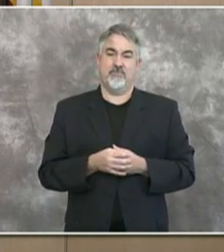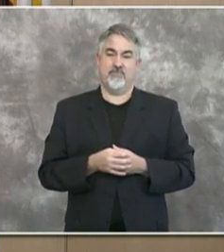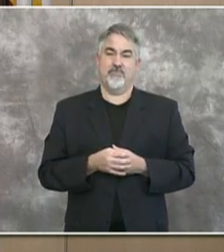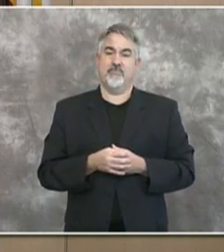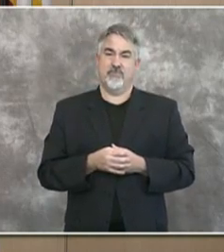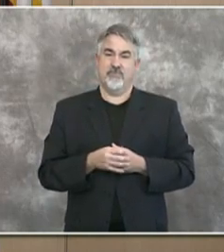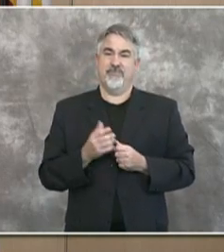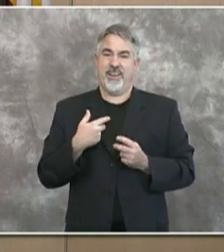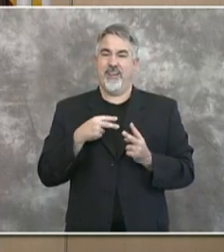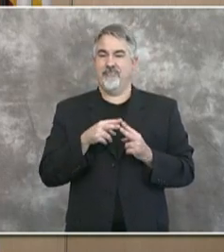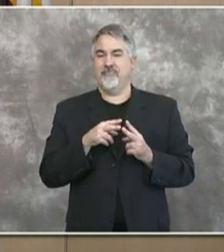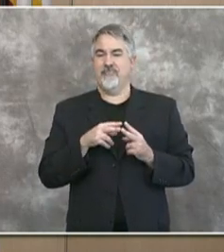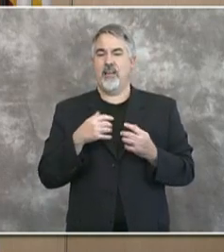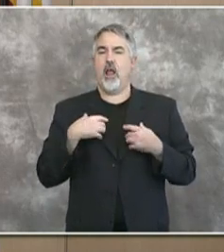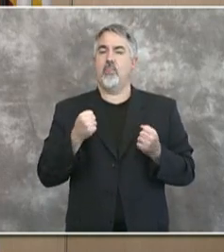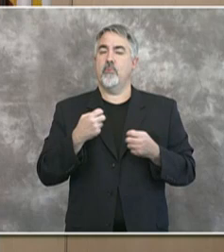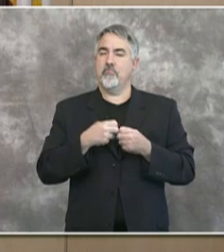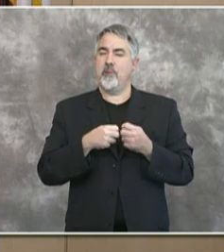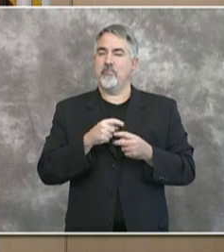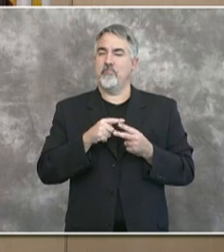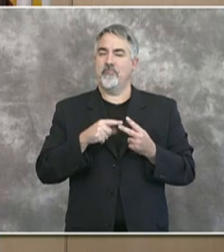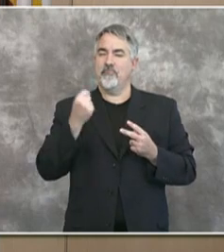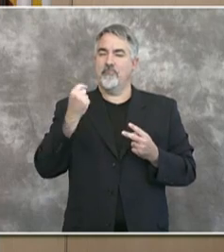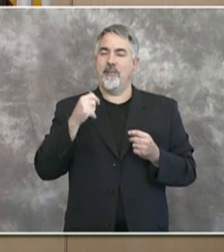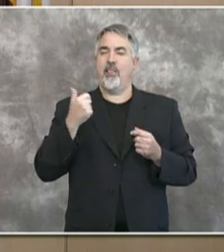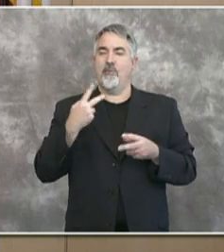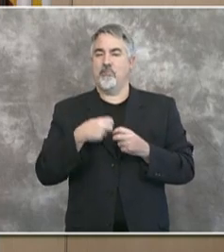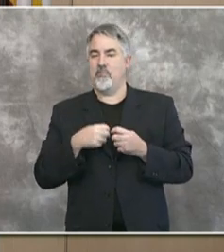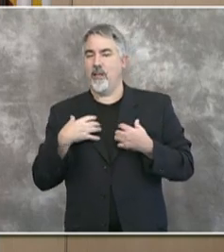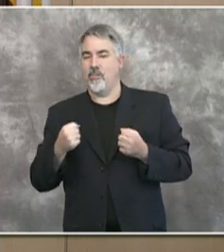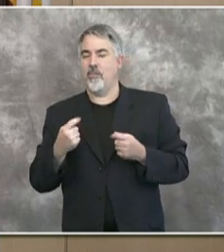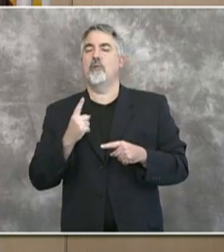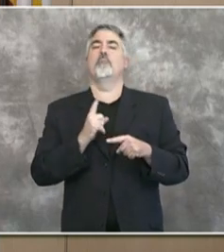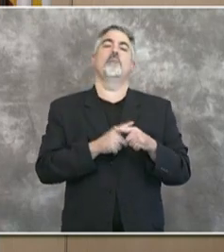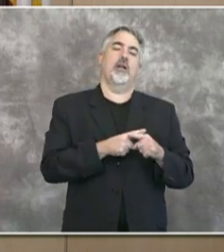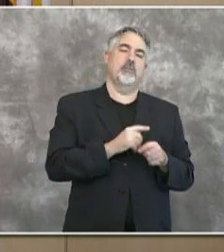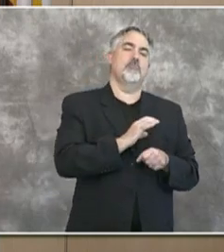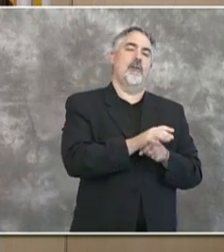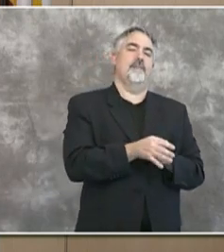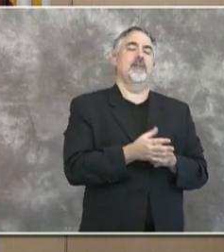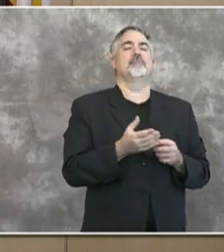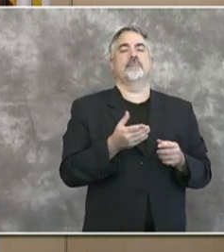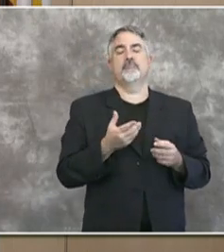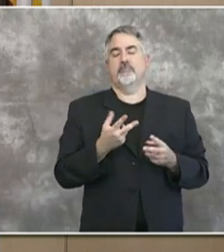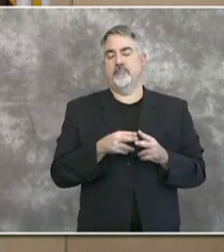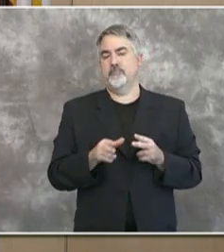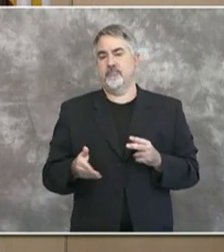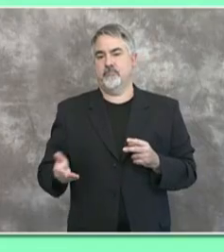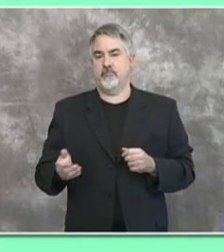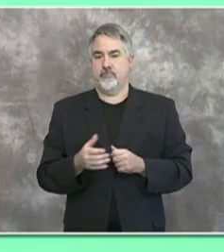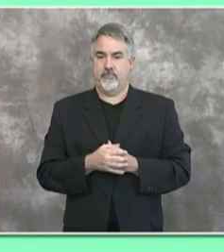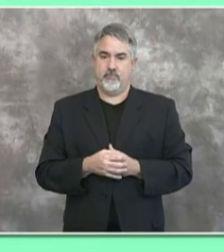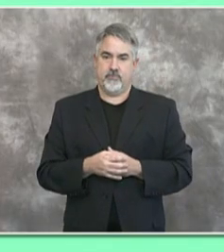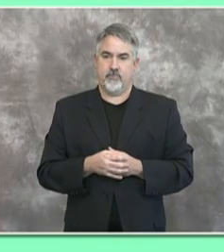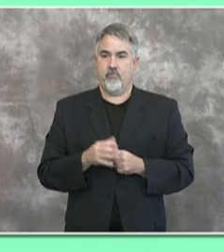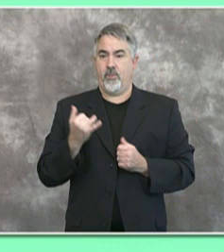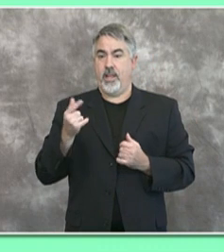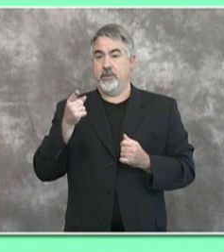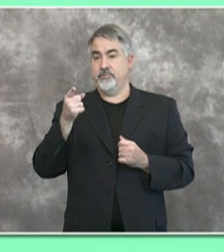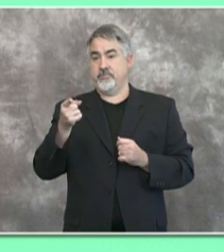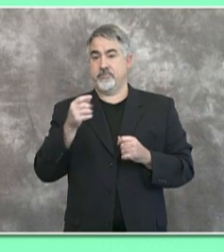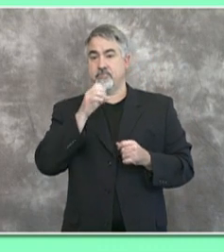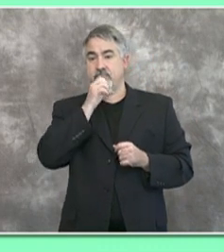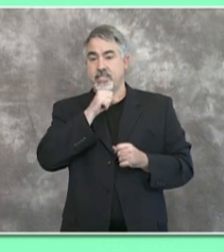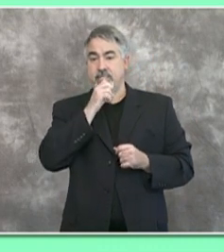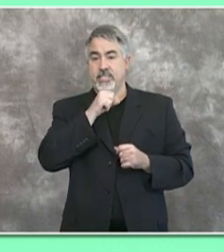medical conditions. Now, of our total number of cases reported to 2,826 cases,